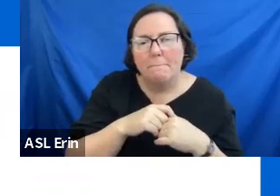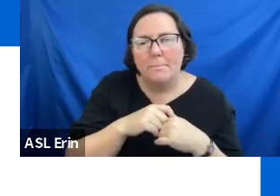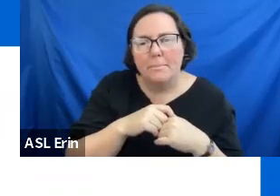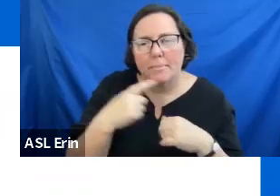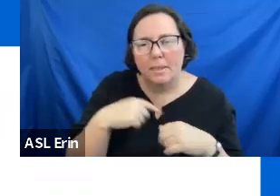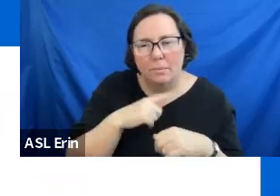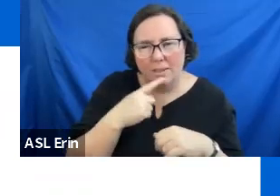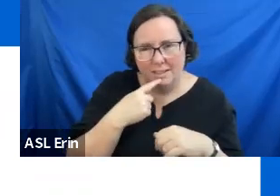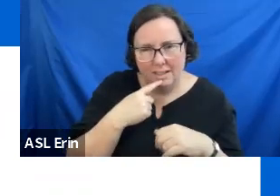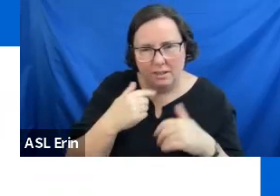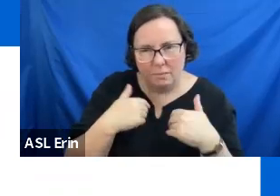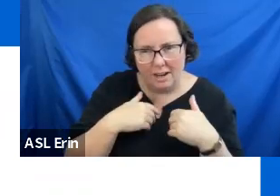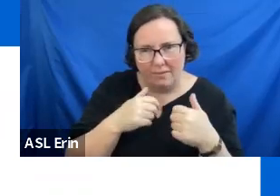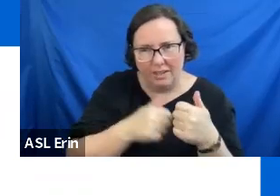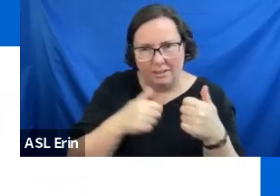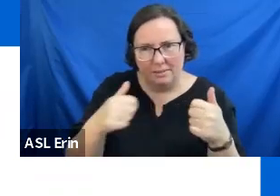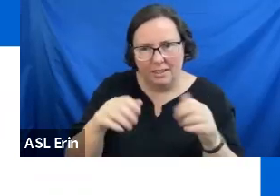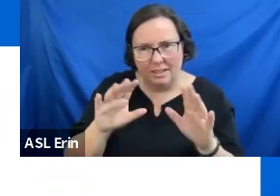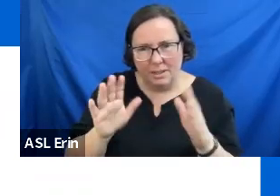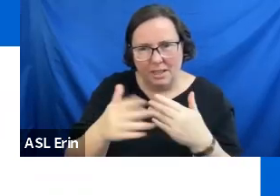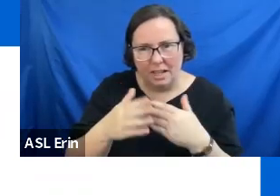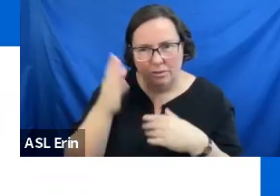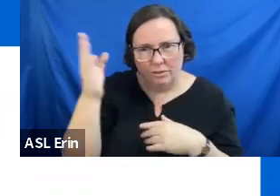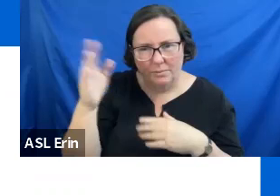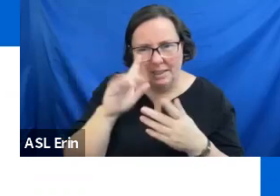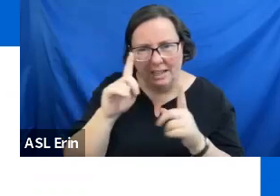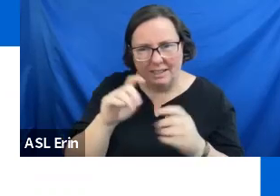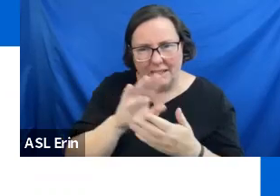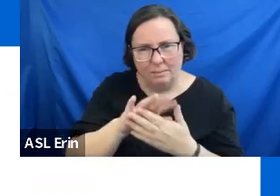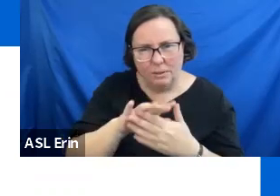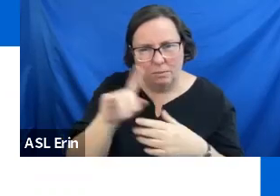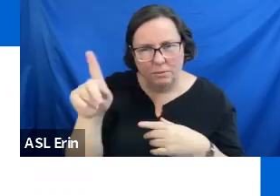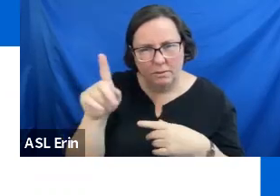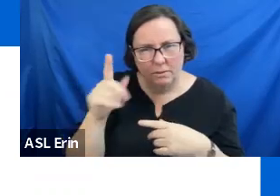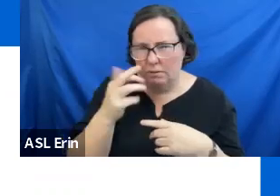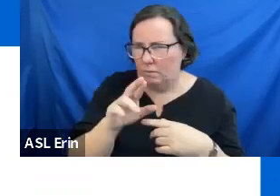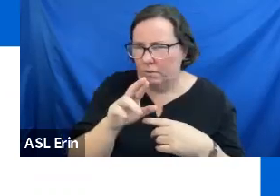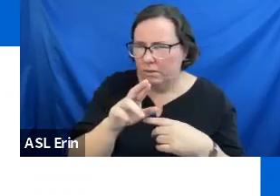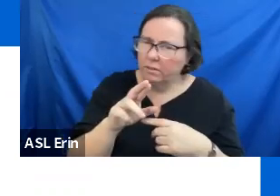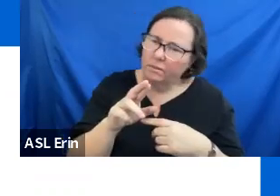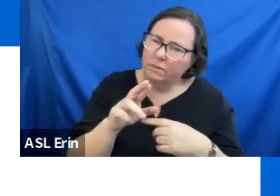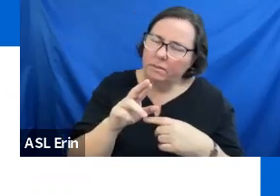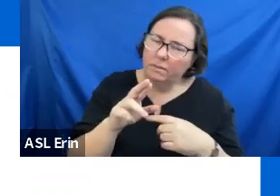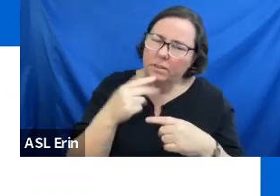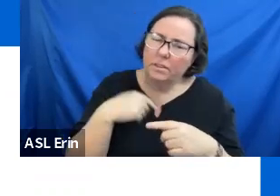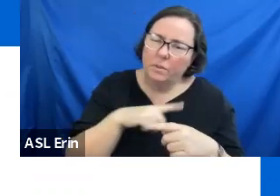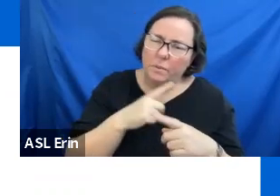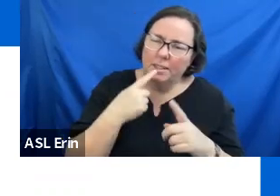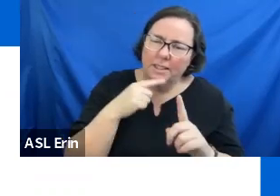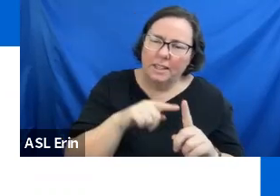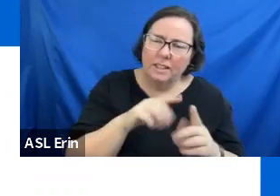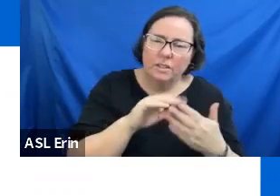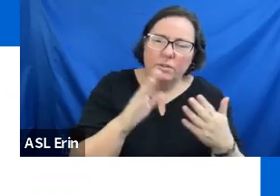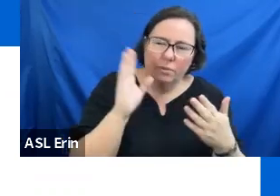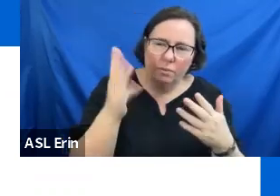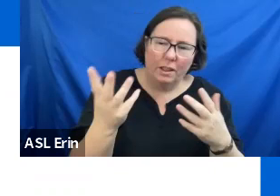we saying that we're having substantially separate classrooms at exam schools, or are we saying that students will